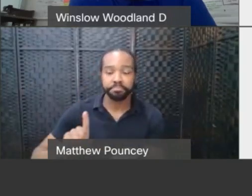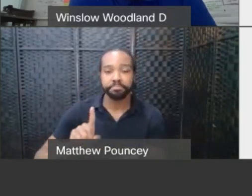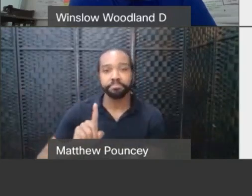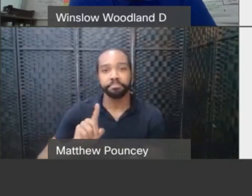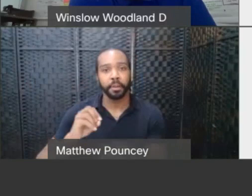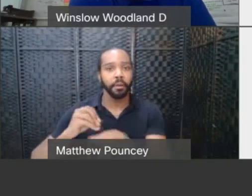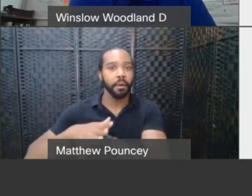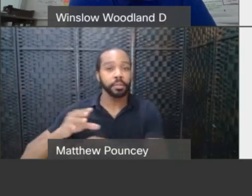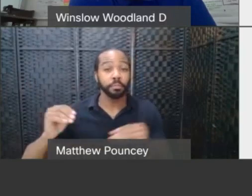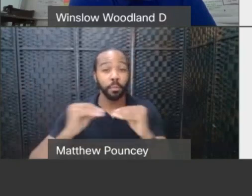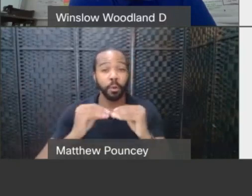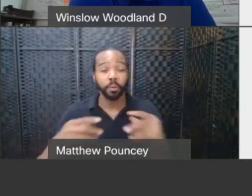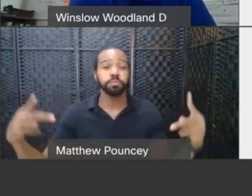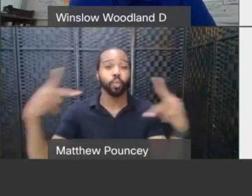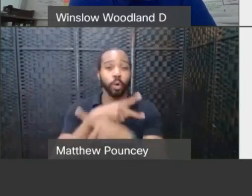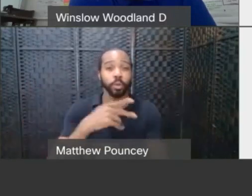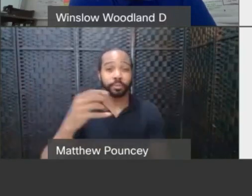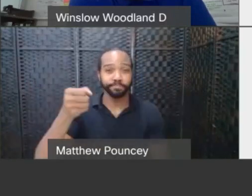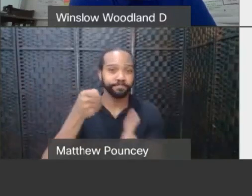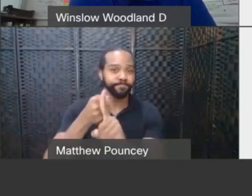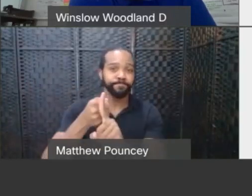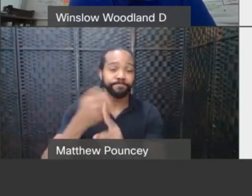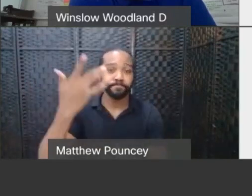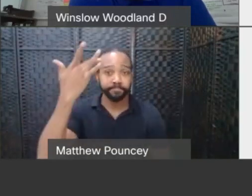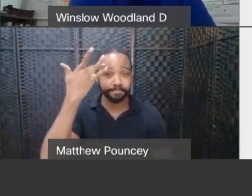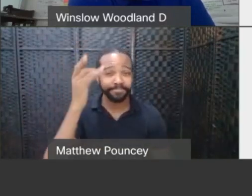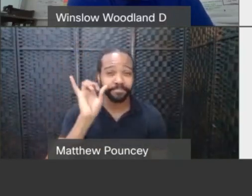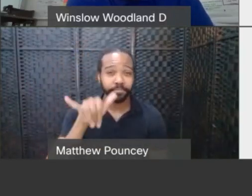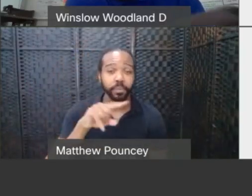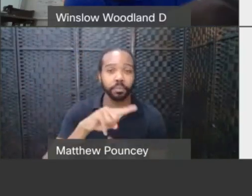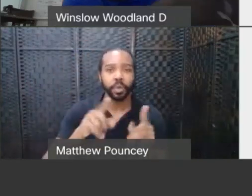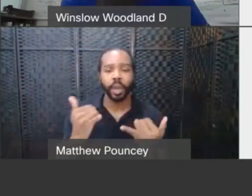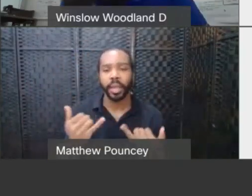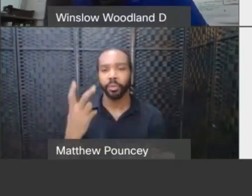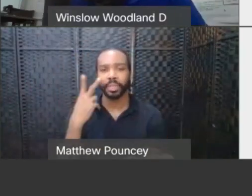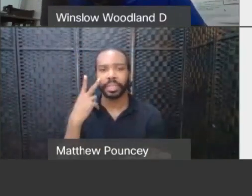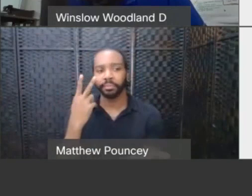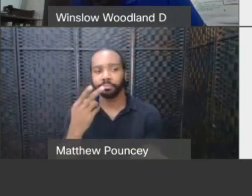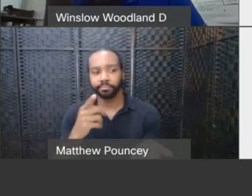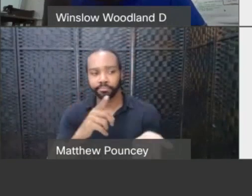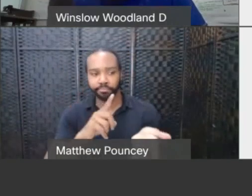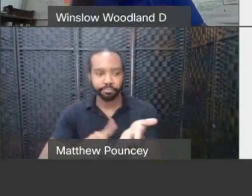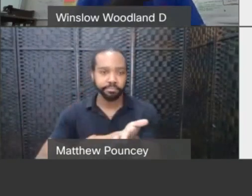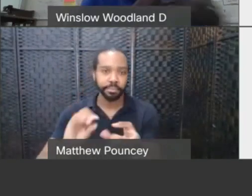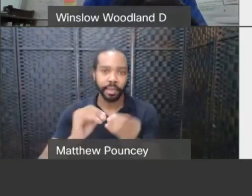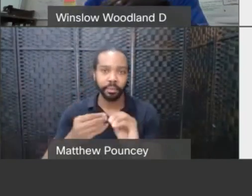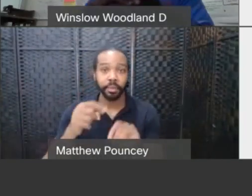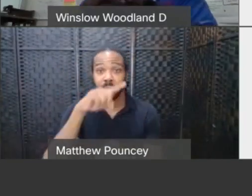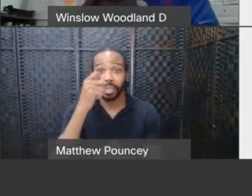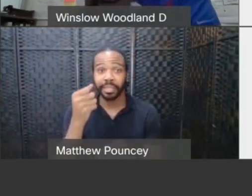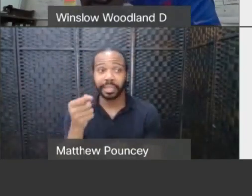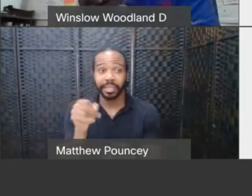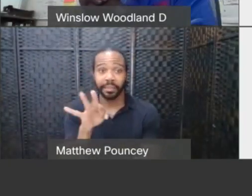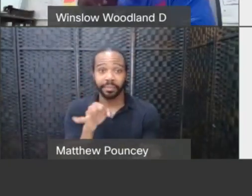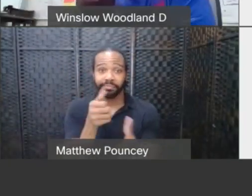causes more severe illness. But just kind of playing the numbers, since it's more transmissible, since more people